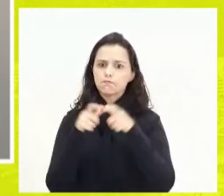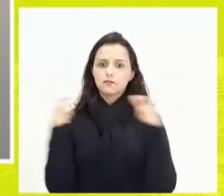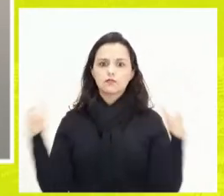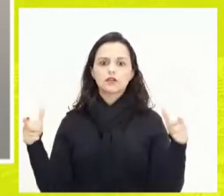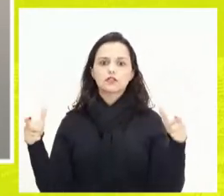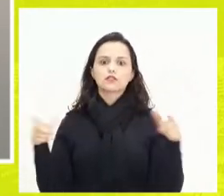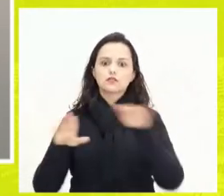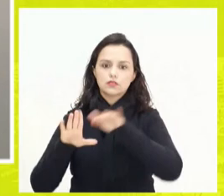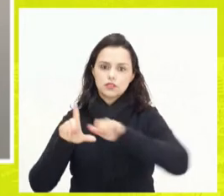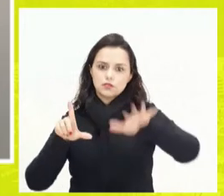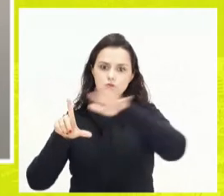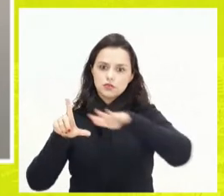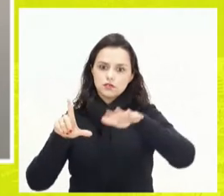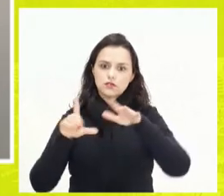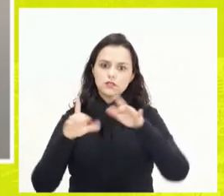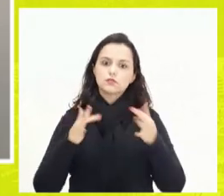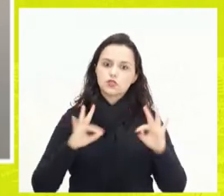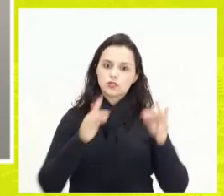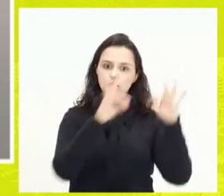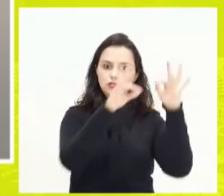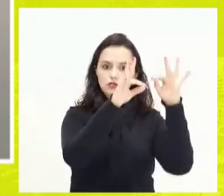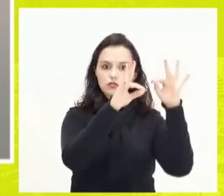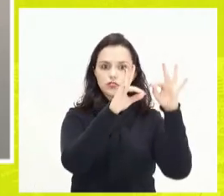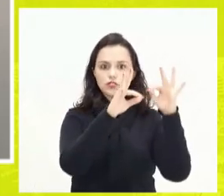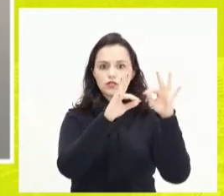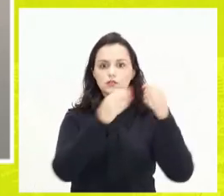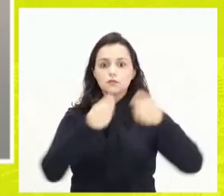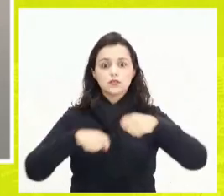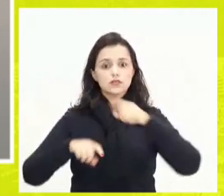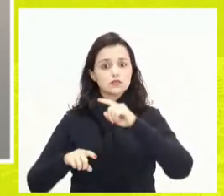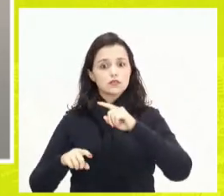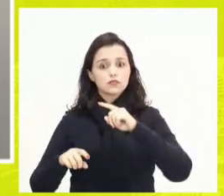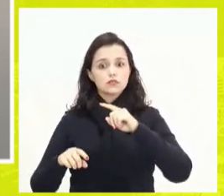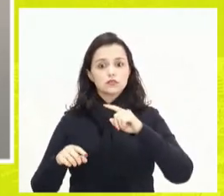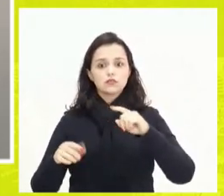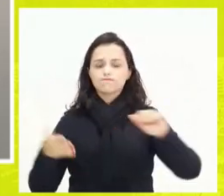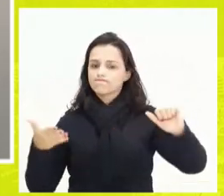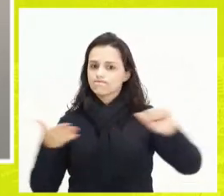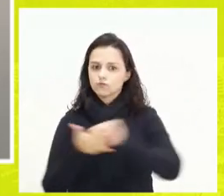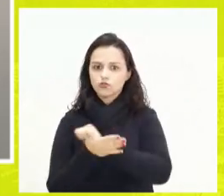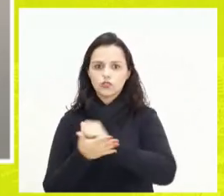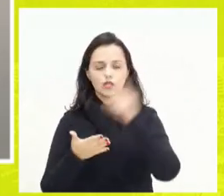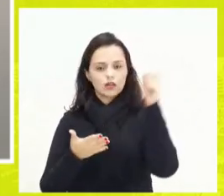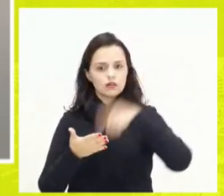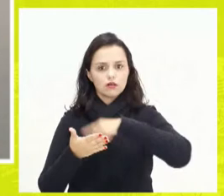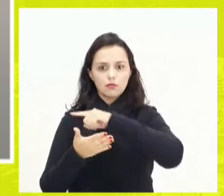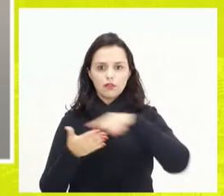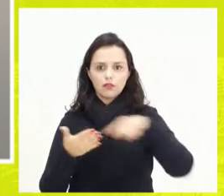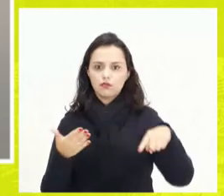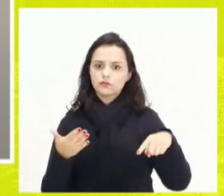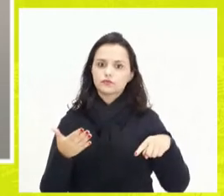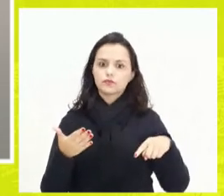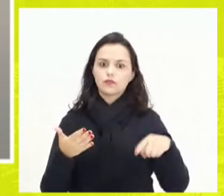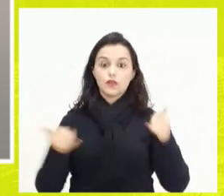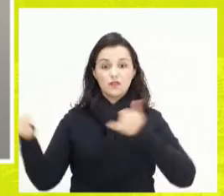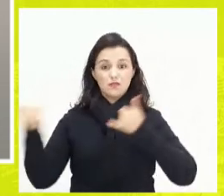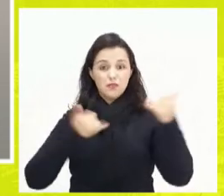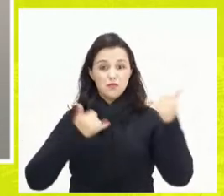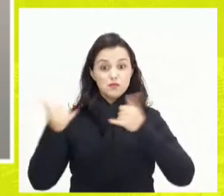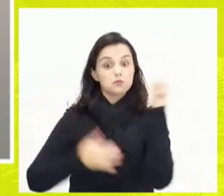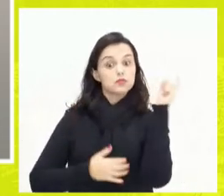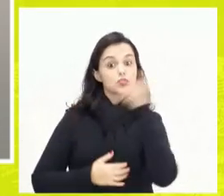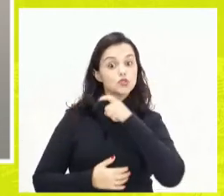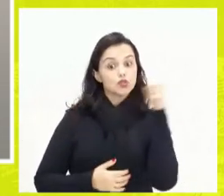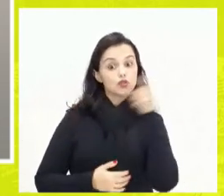with technology platforms on how to stop the spreading of harmful